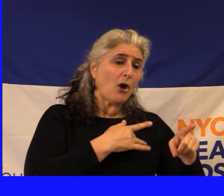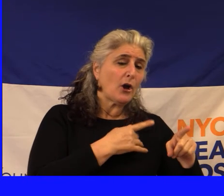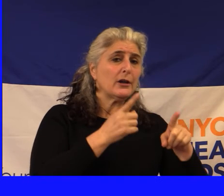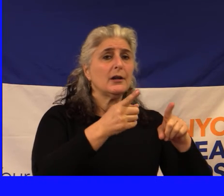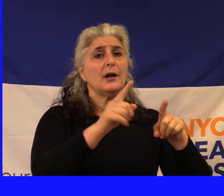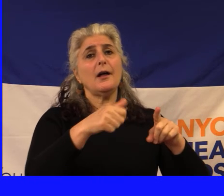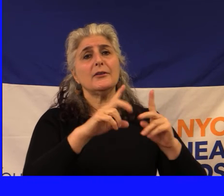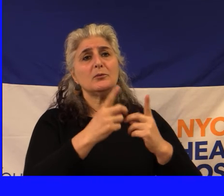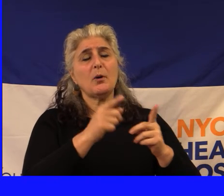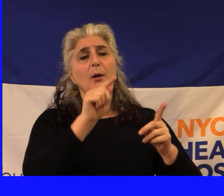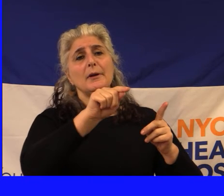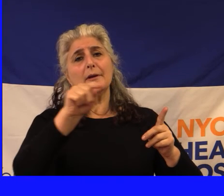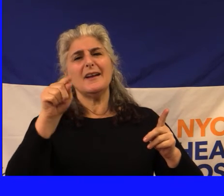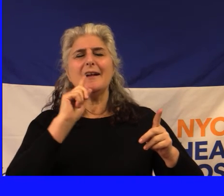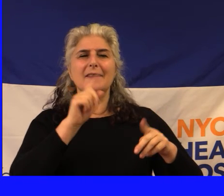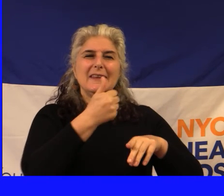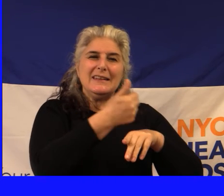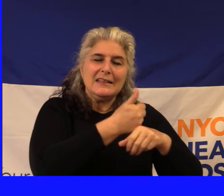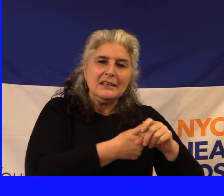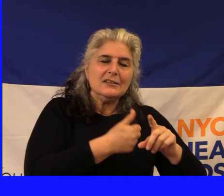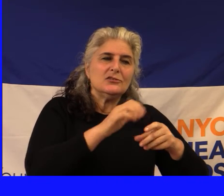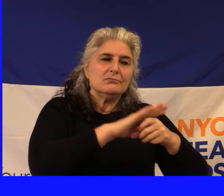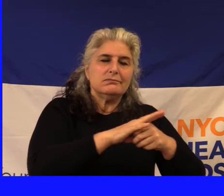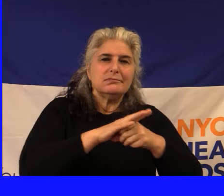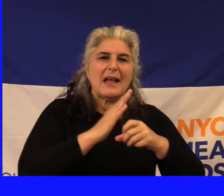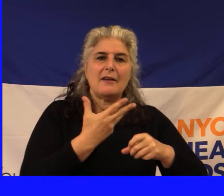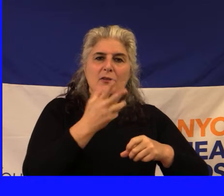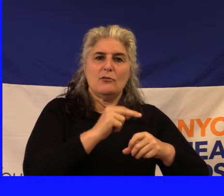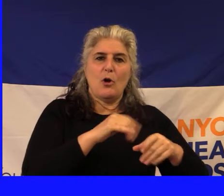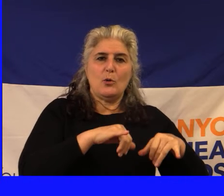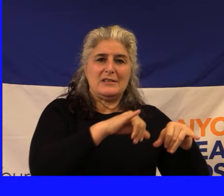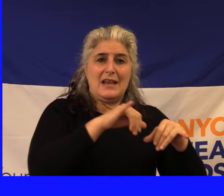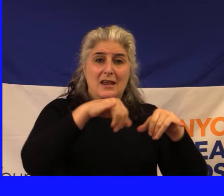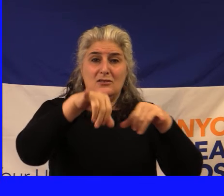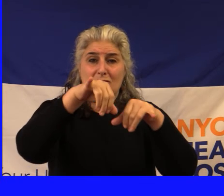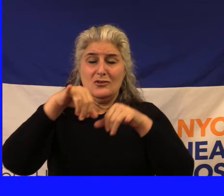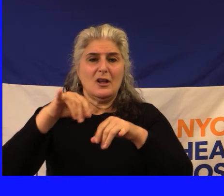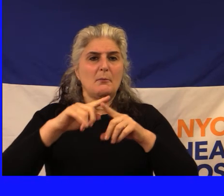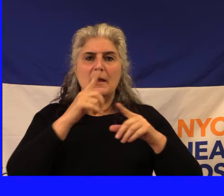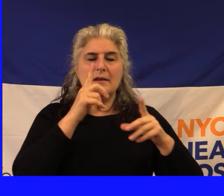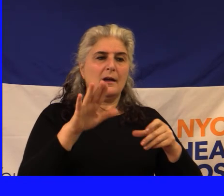developed standards of care for heart failure management.